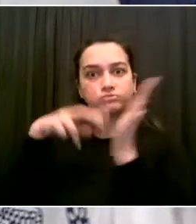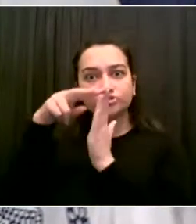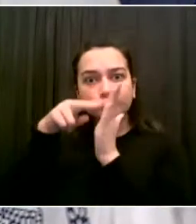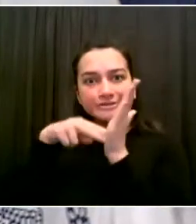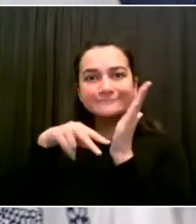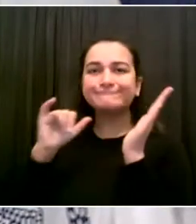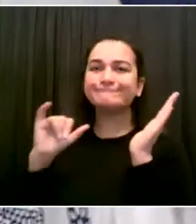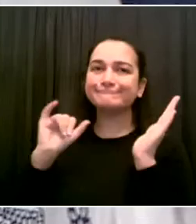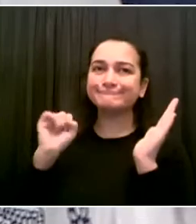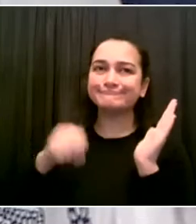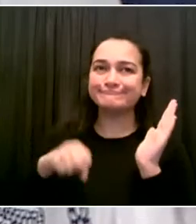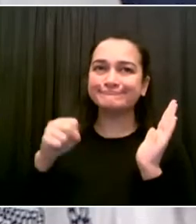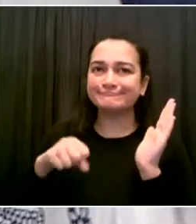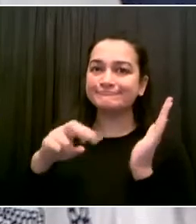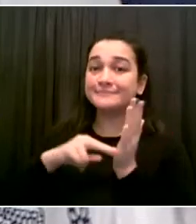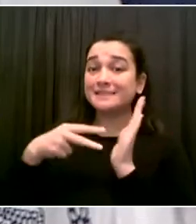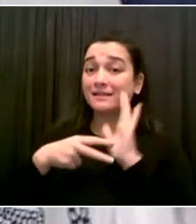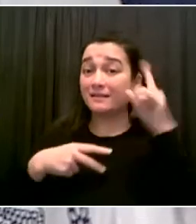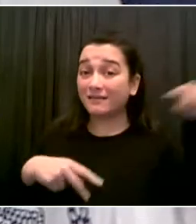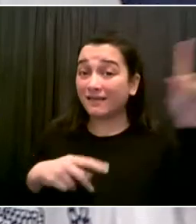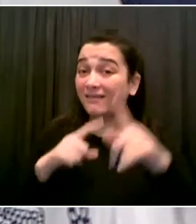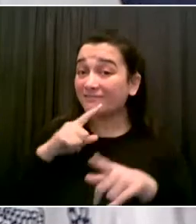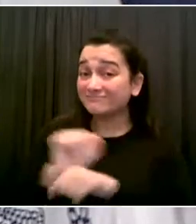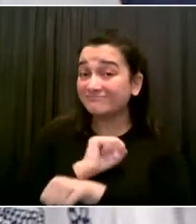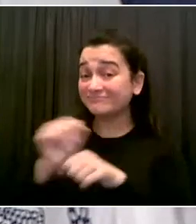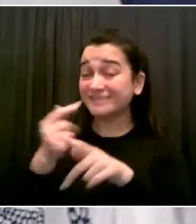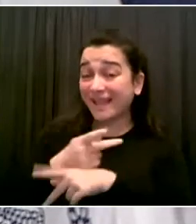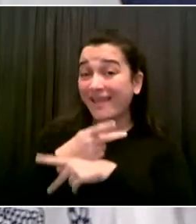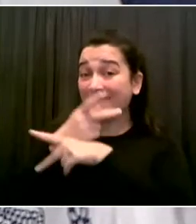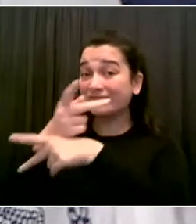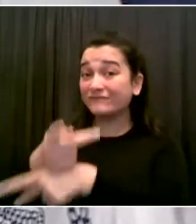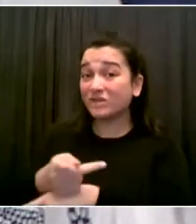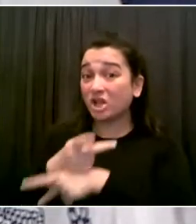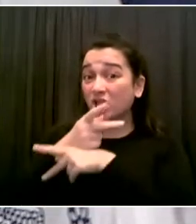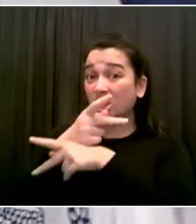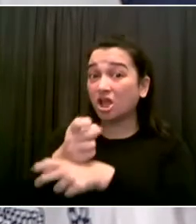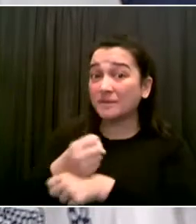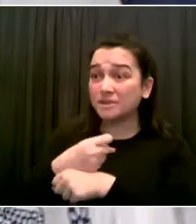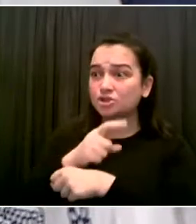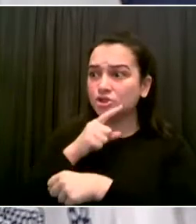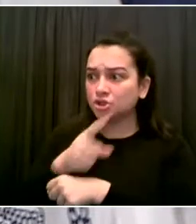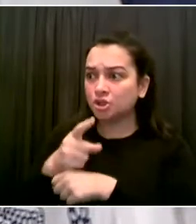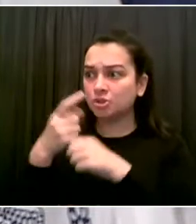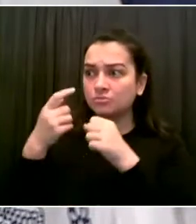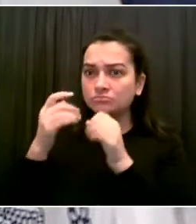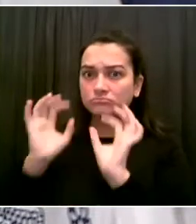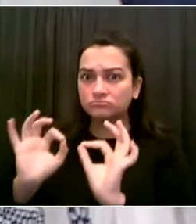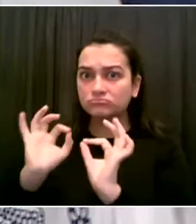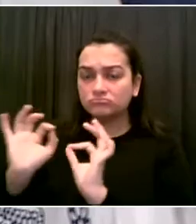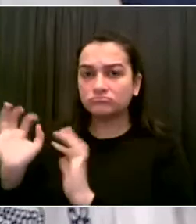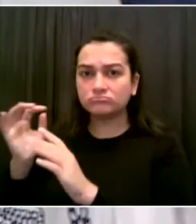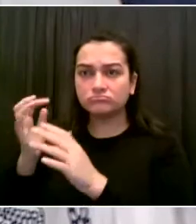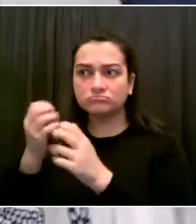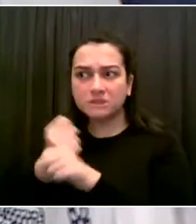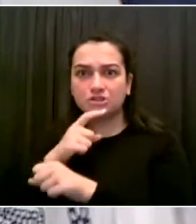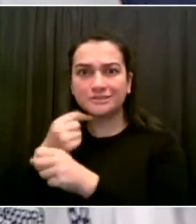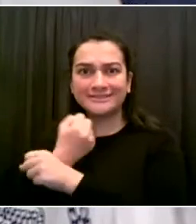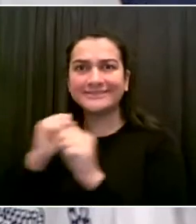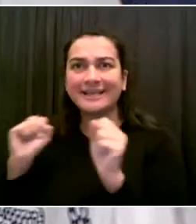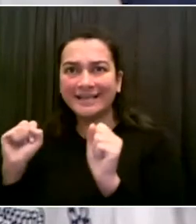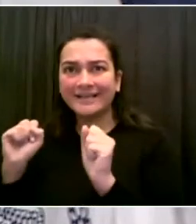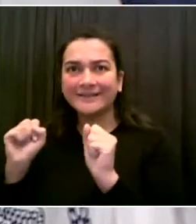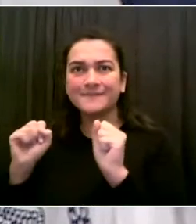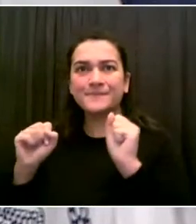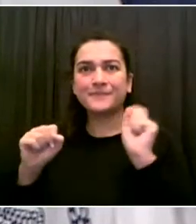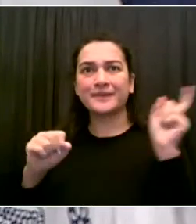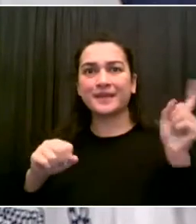vaccinations. And I understood that that was important, that nothing should be ignored or taken for granted. But for me, I did not